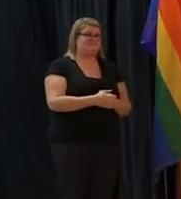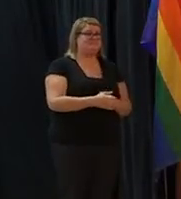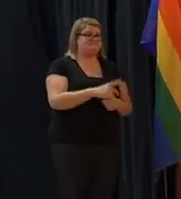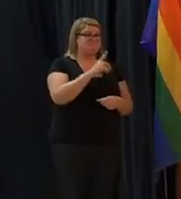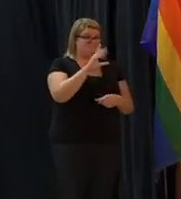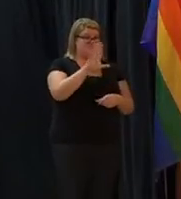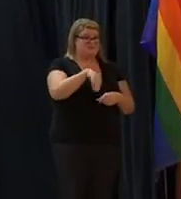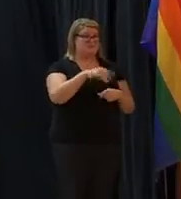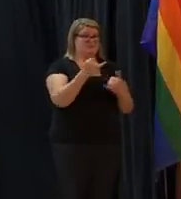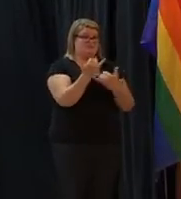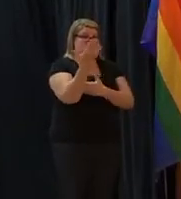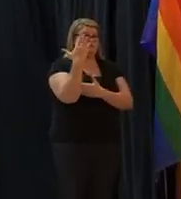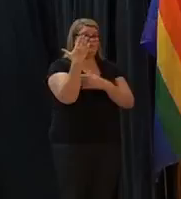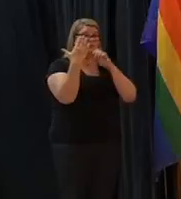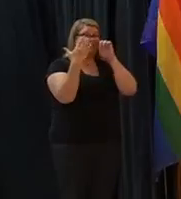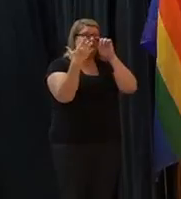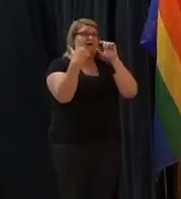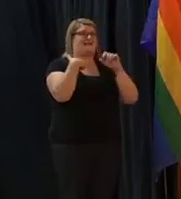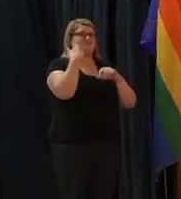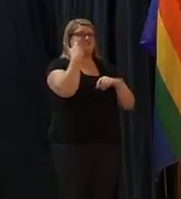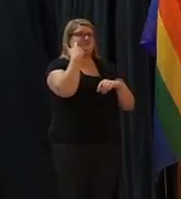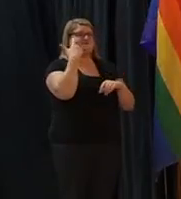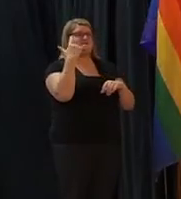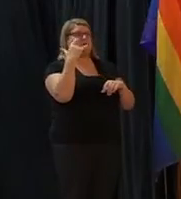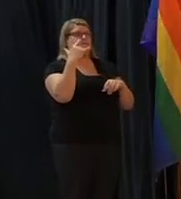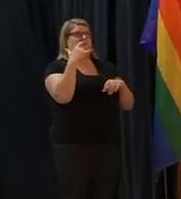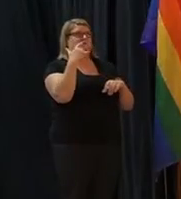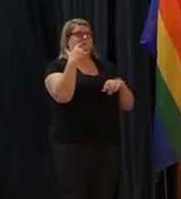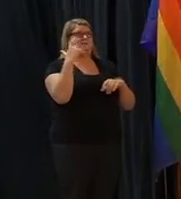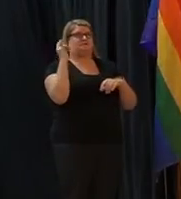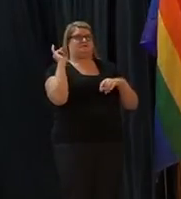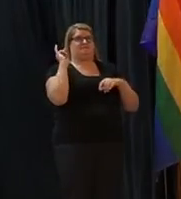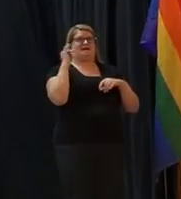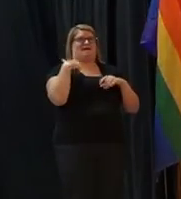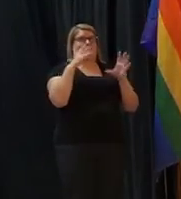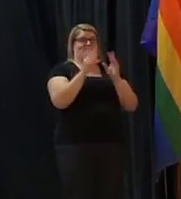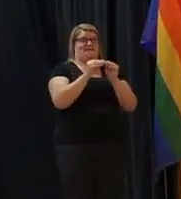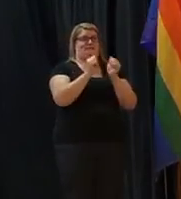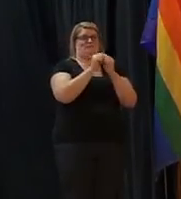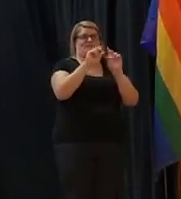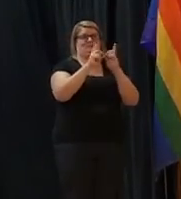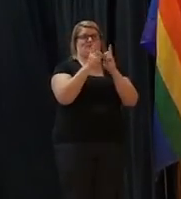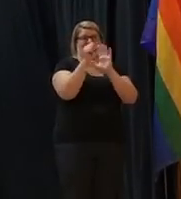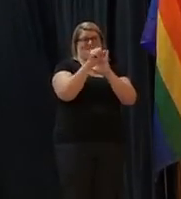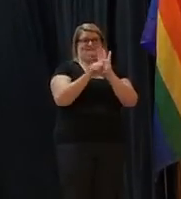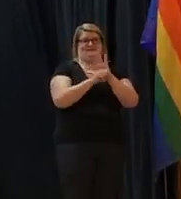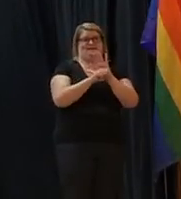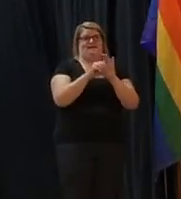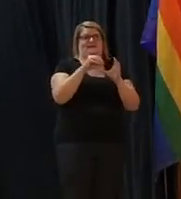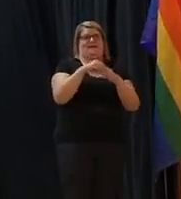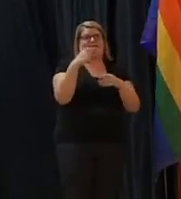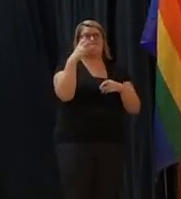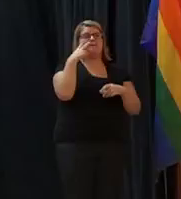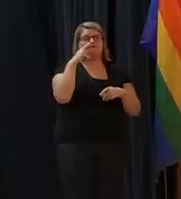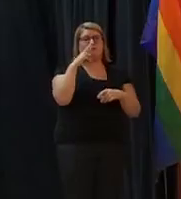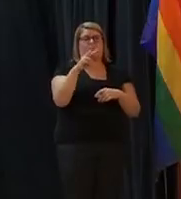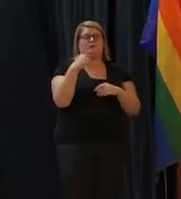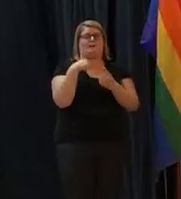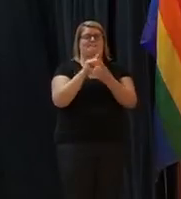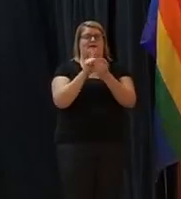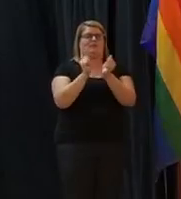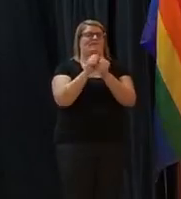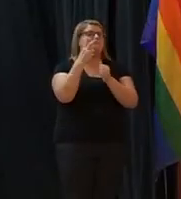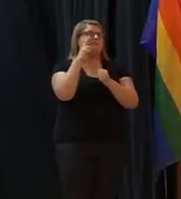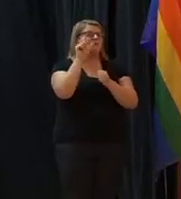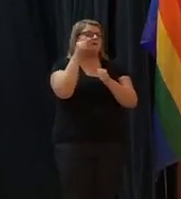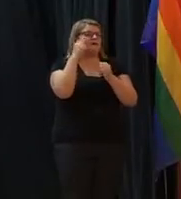fact, just this morning, I flew back from a meeting with the Department of State in Juarez, Mexico, where I met with